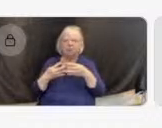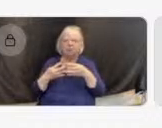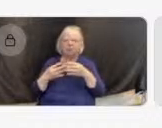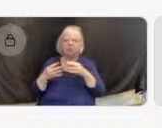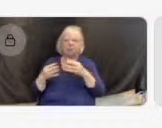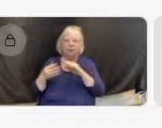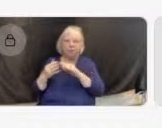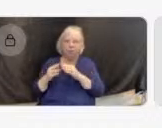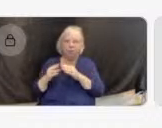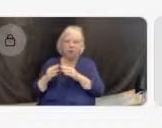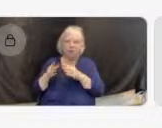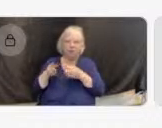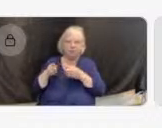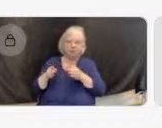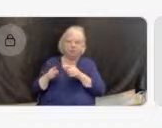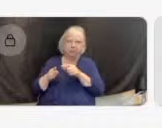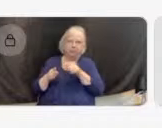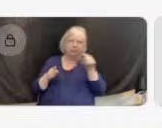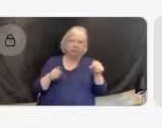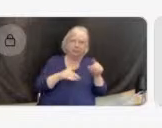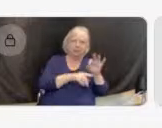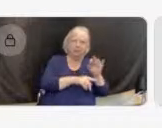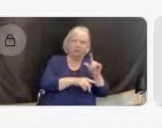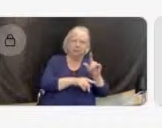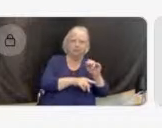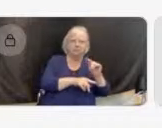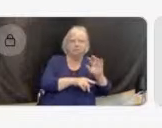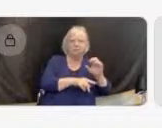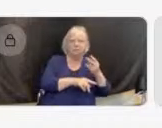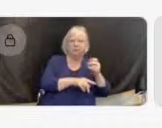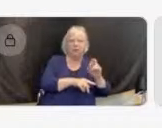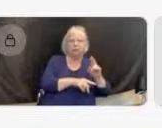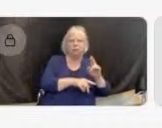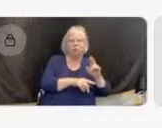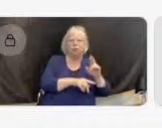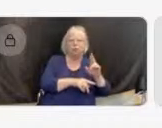Across the street, Fletcher Ridge, 50-foot lots.